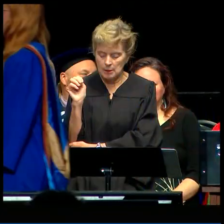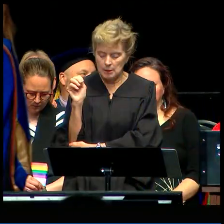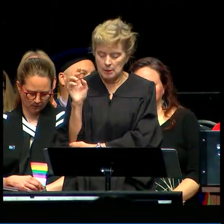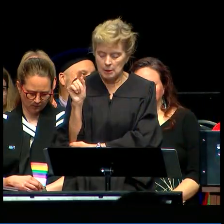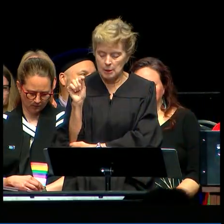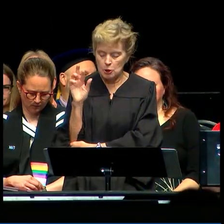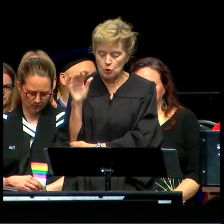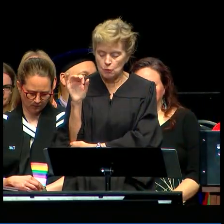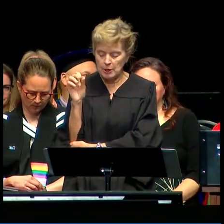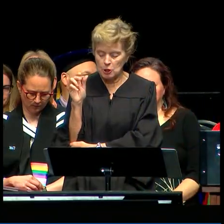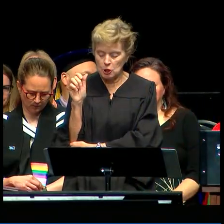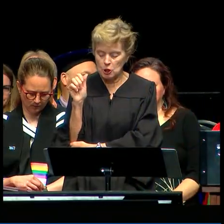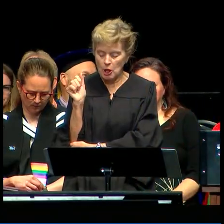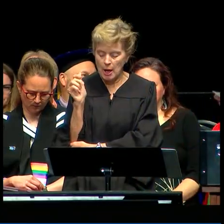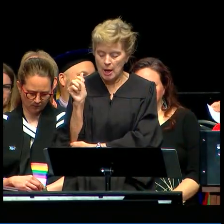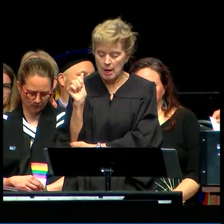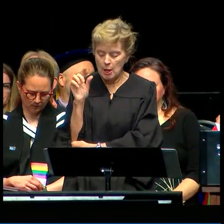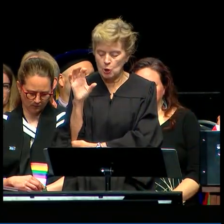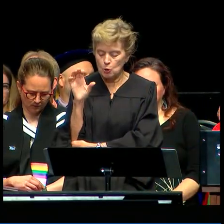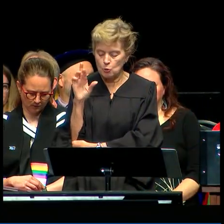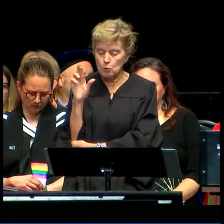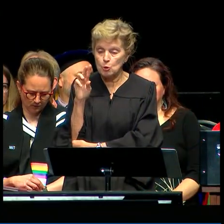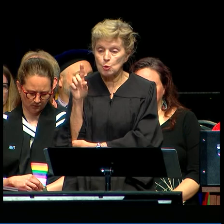Trisha Cruzada.